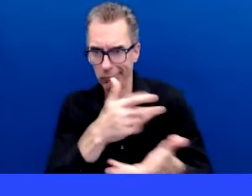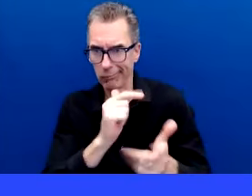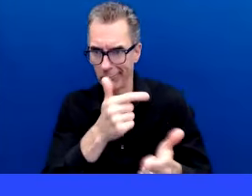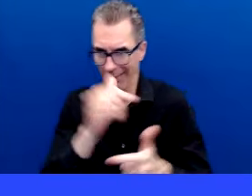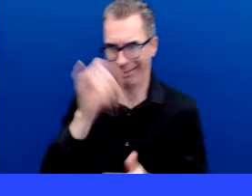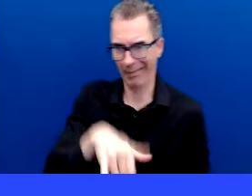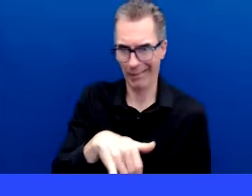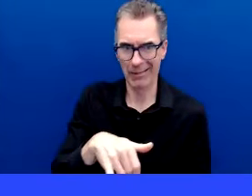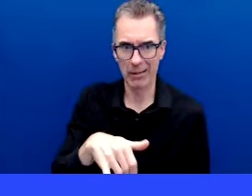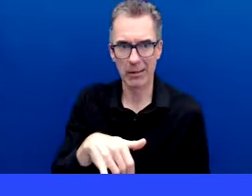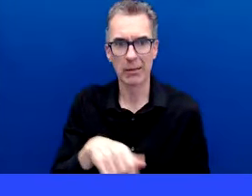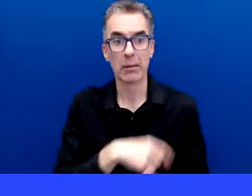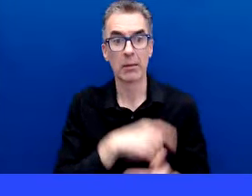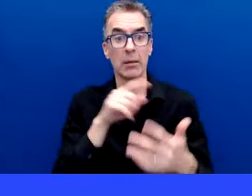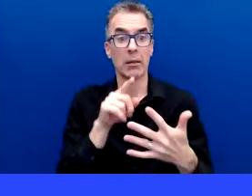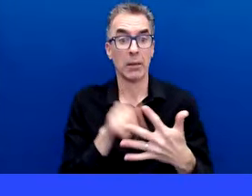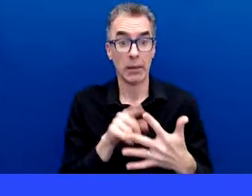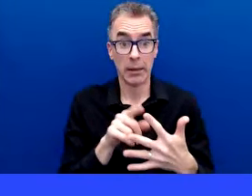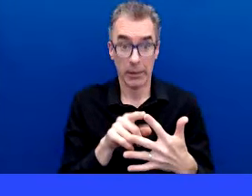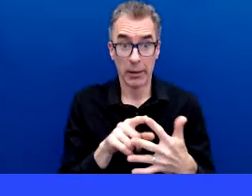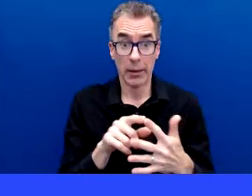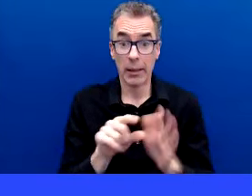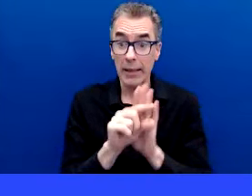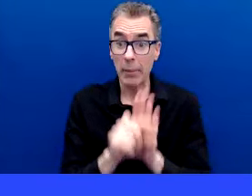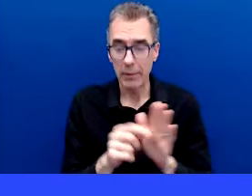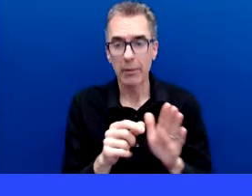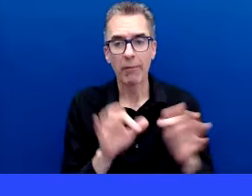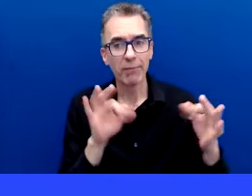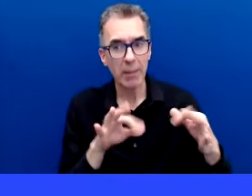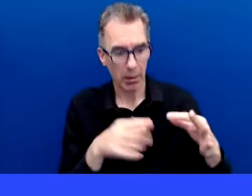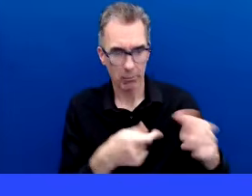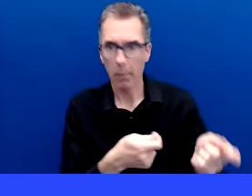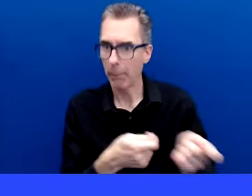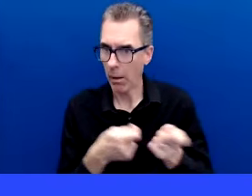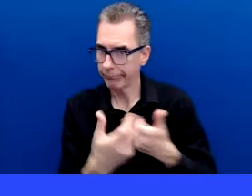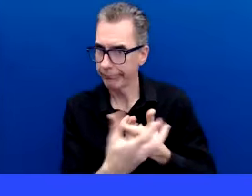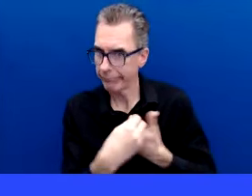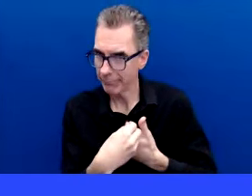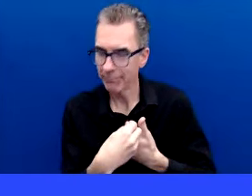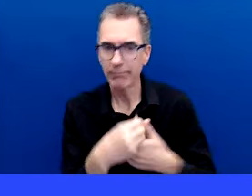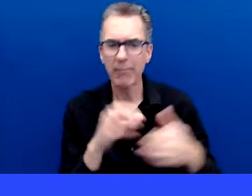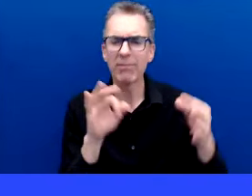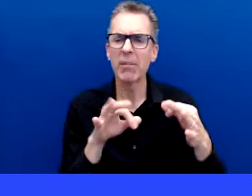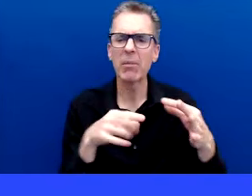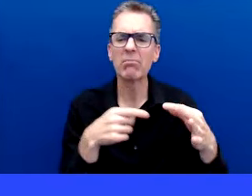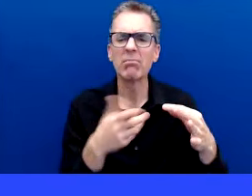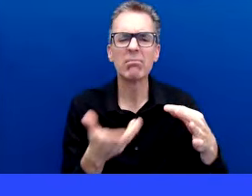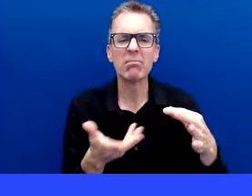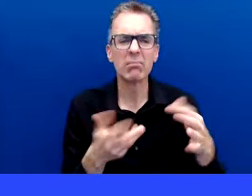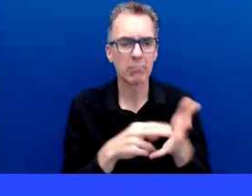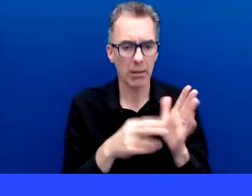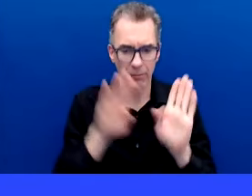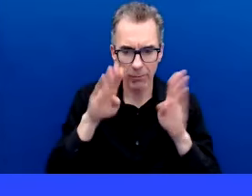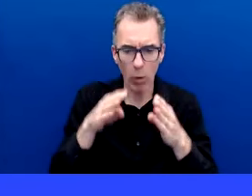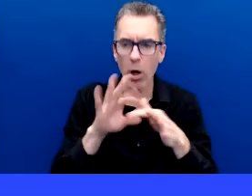Feedback on assignments. So feedback on assignments needs to actually focus on the content and